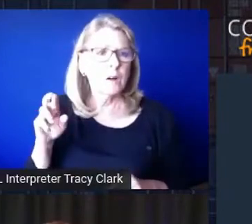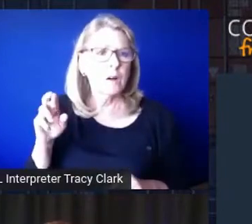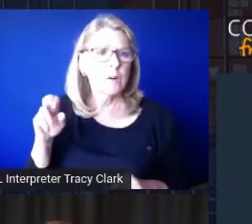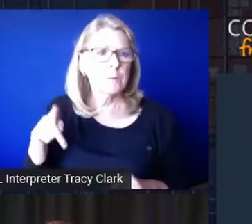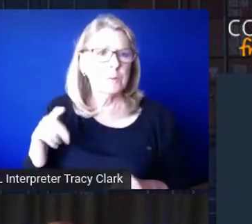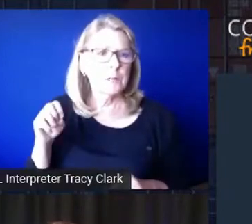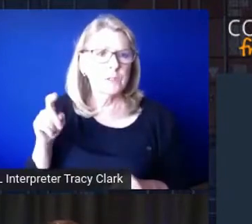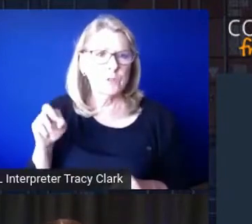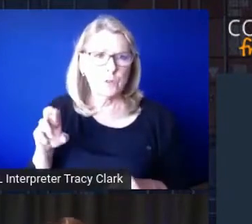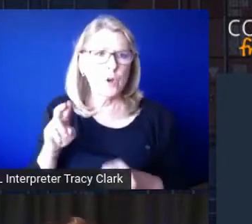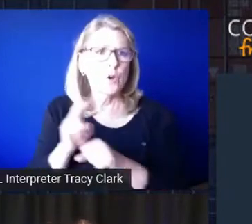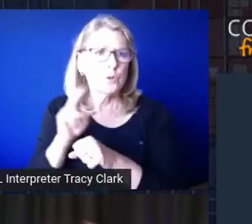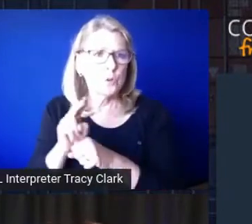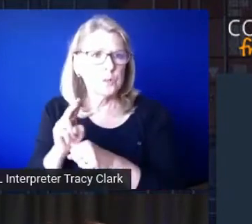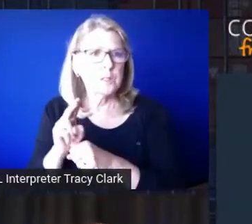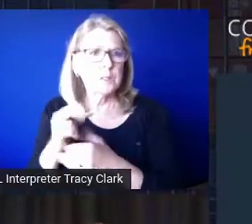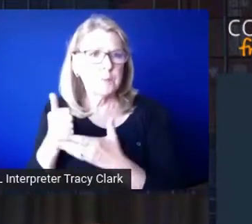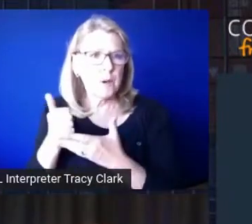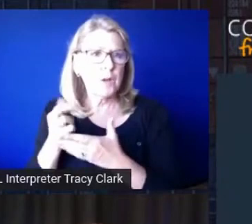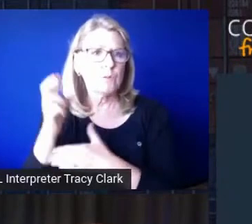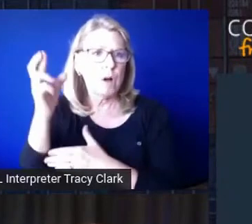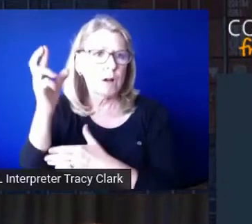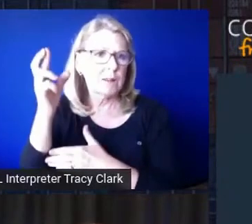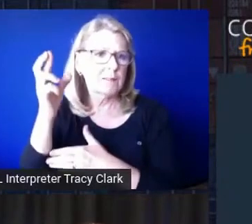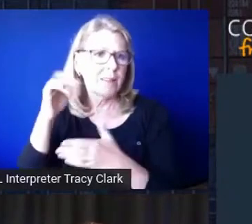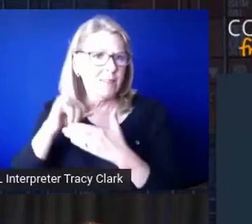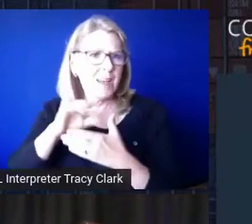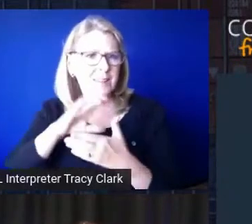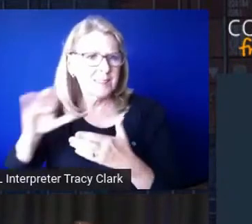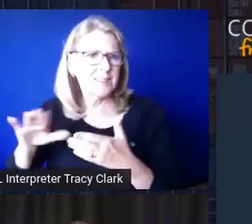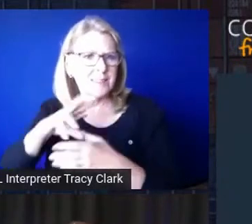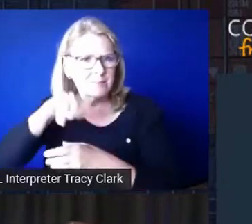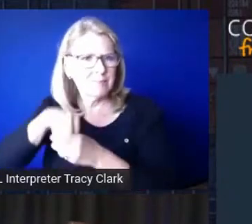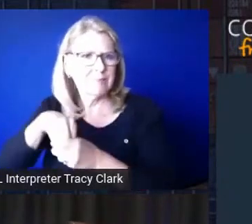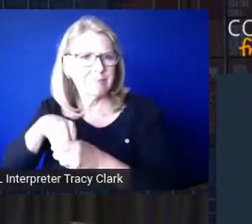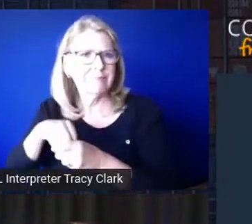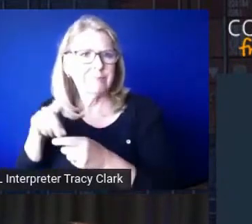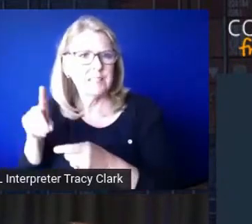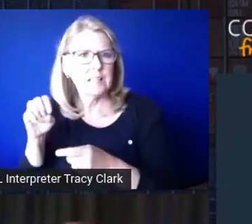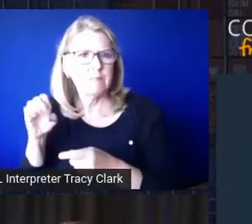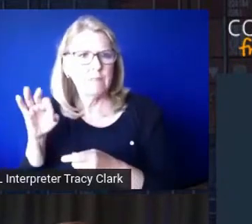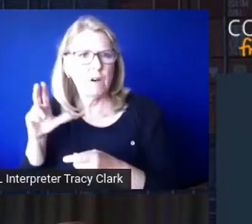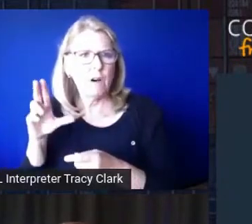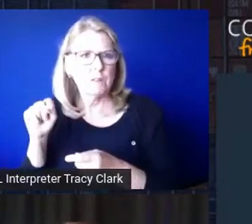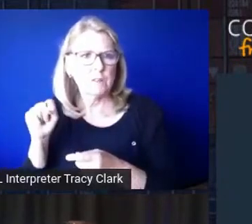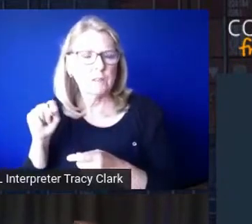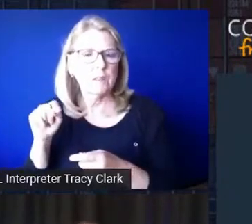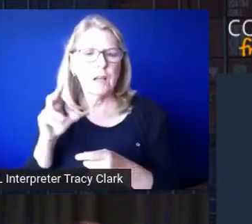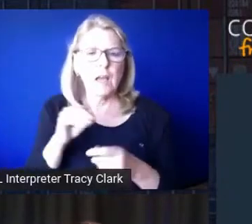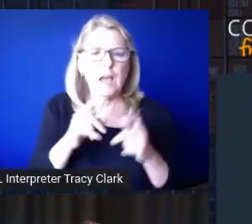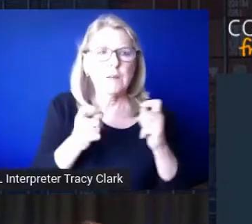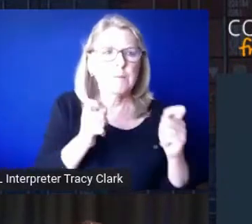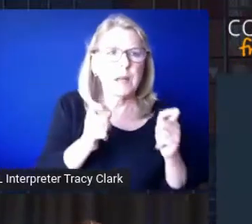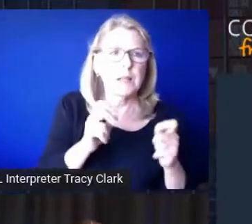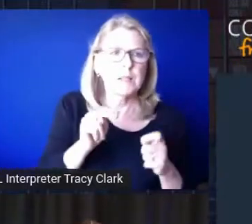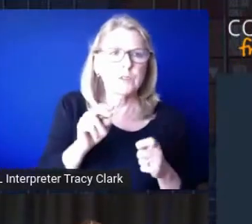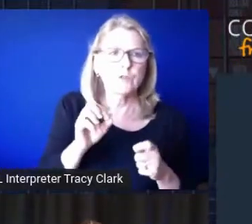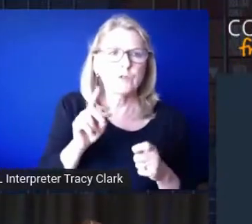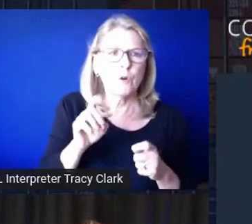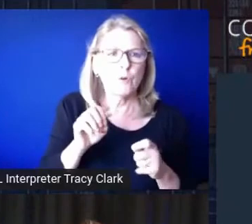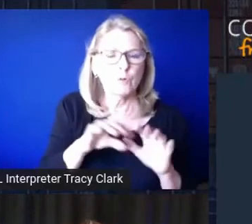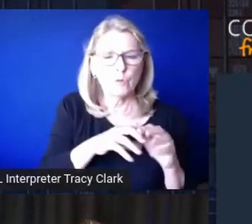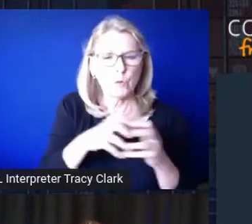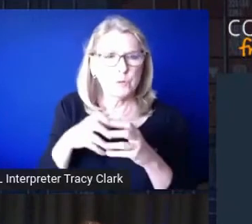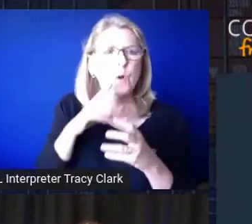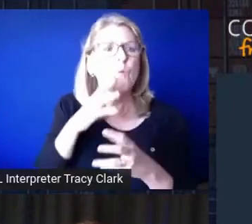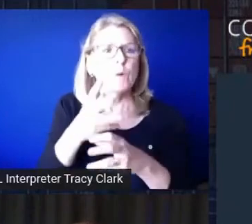Carpenter for node autoscaling, Bottlerocket is going to be the default node type, and managed node groups will be getting support for